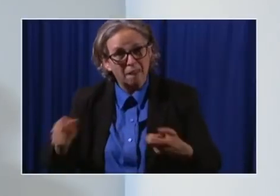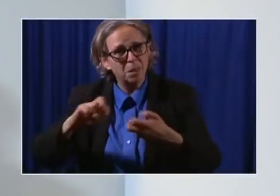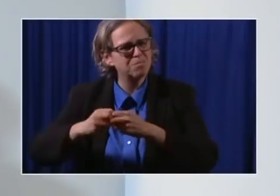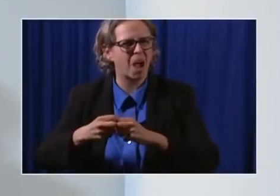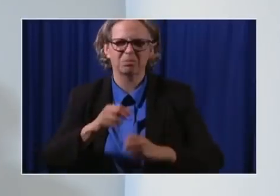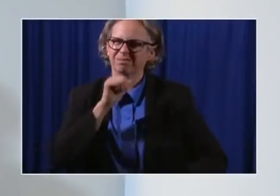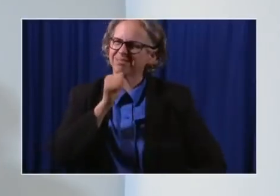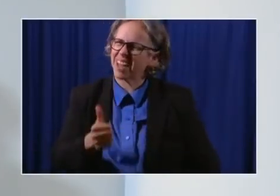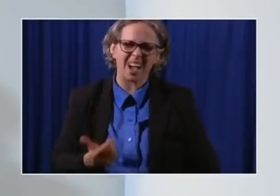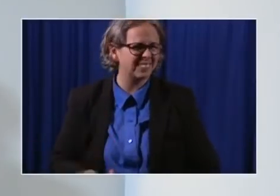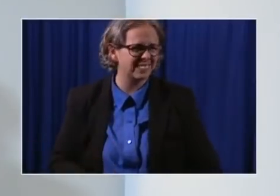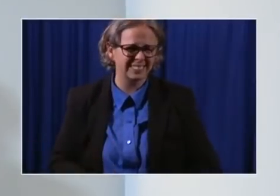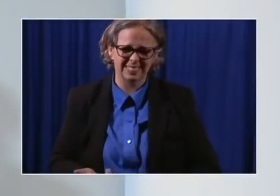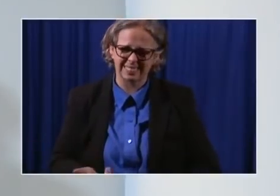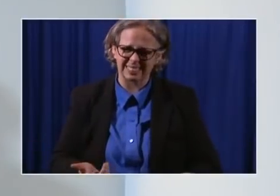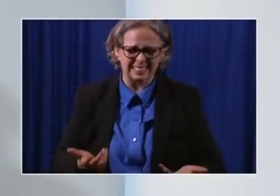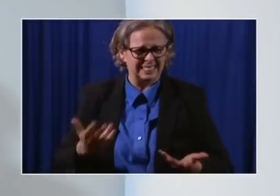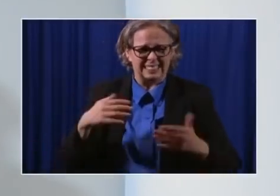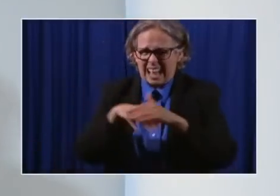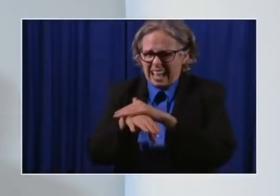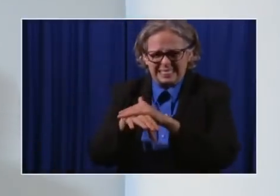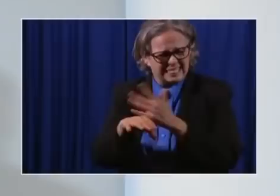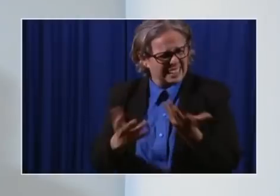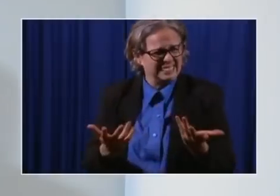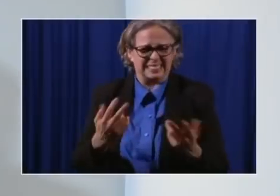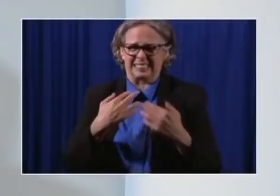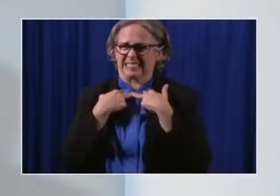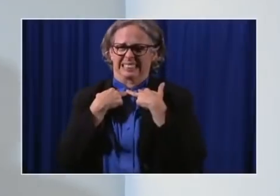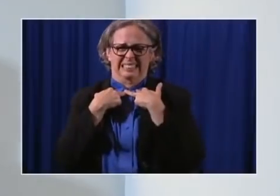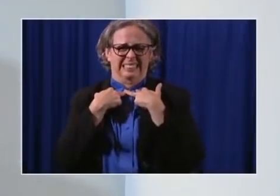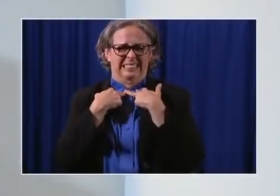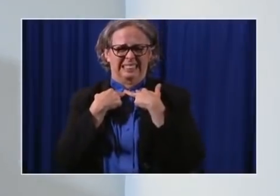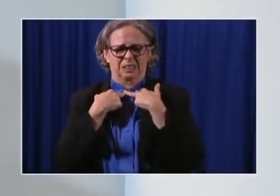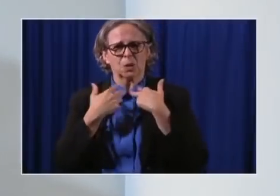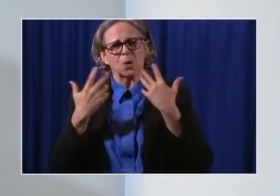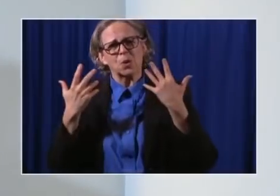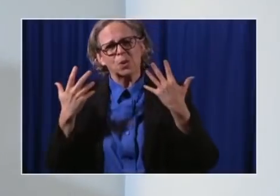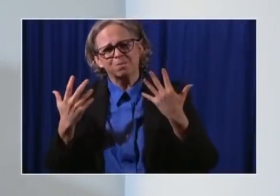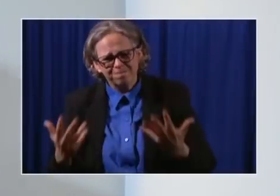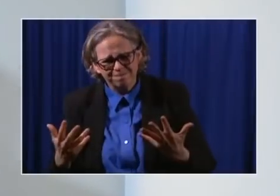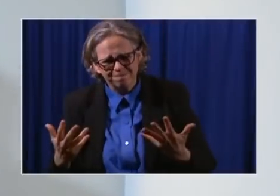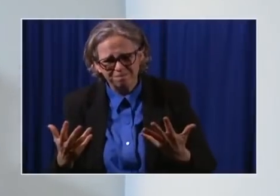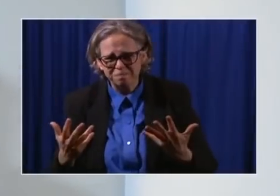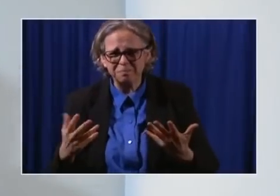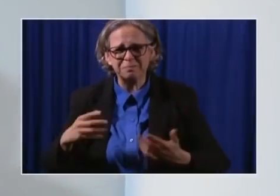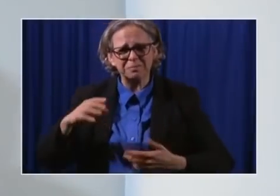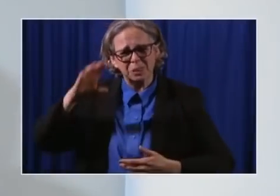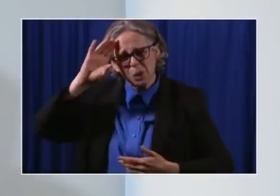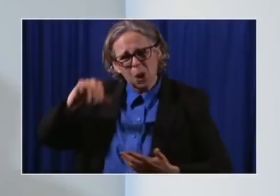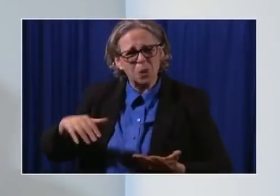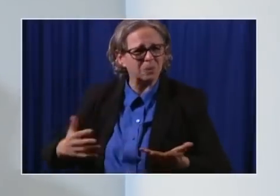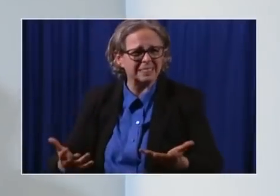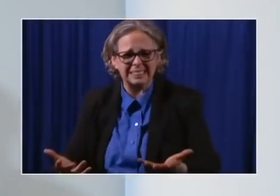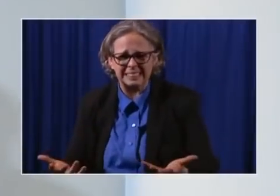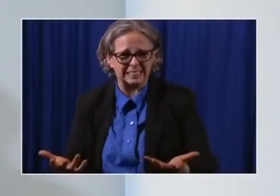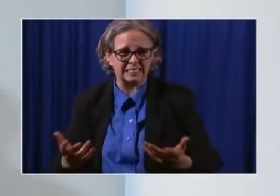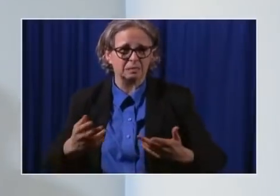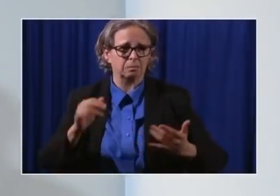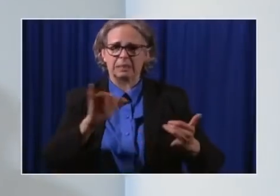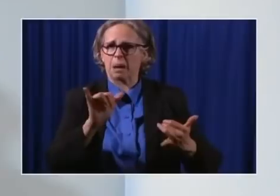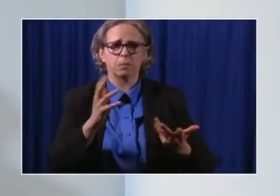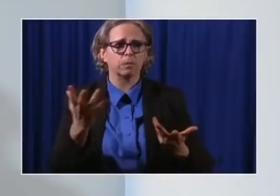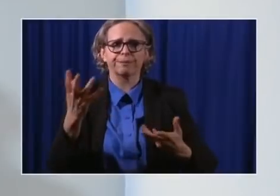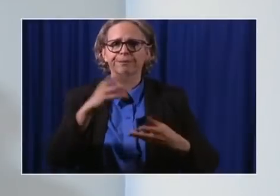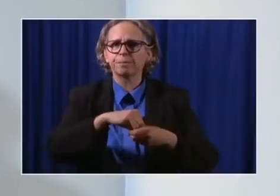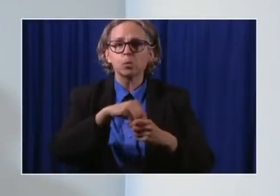is needed. And we know also that to participate in the modern economy, the modern education system, the modern